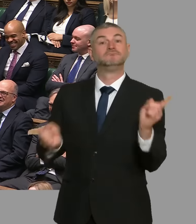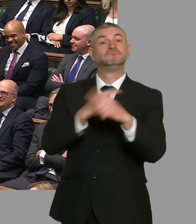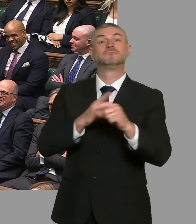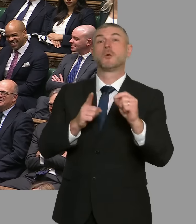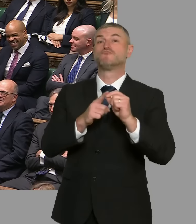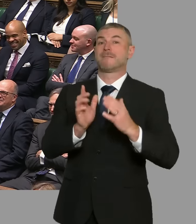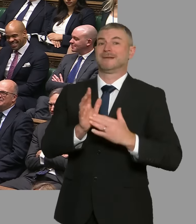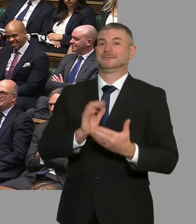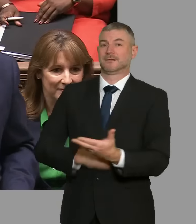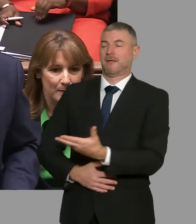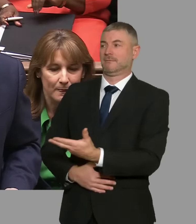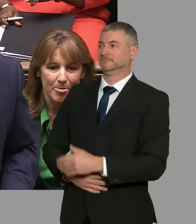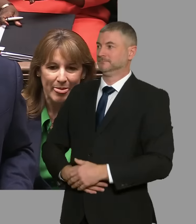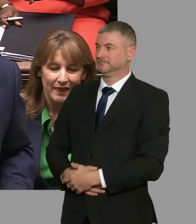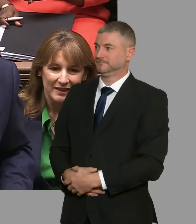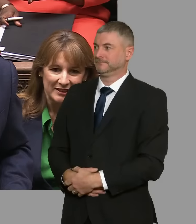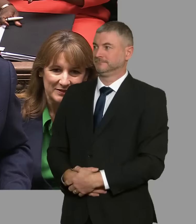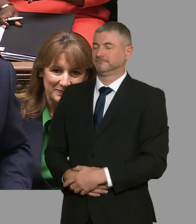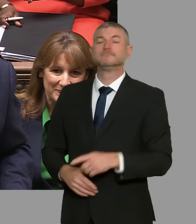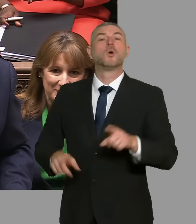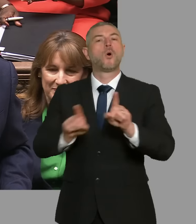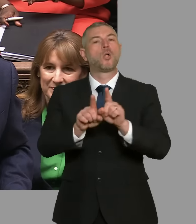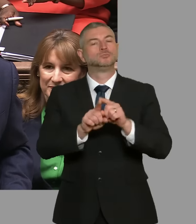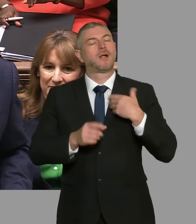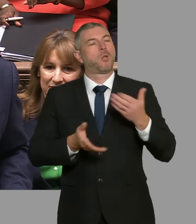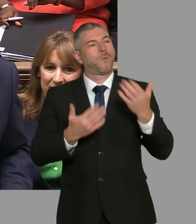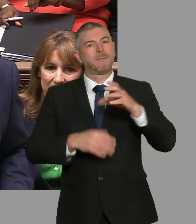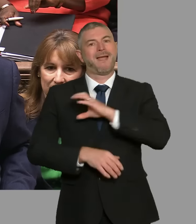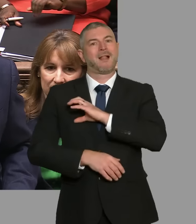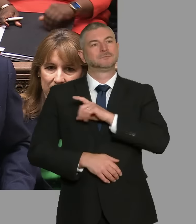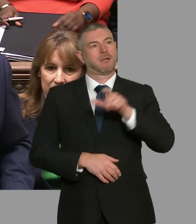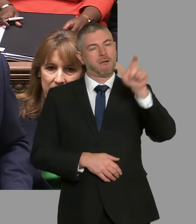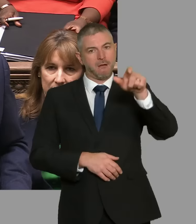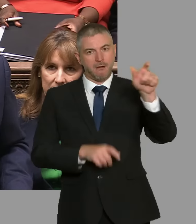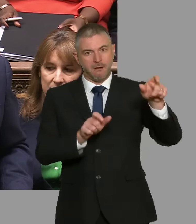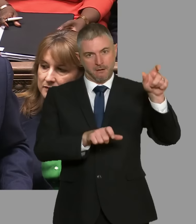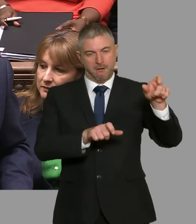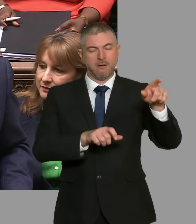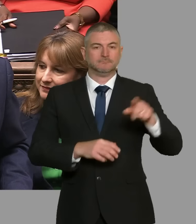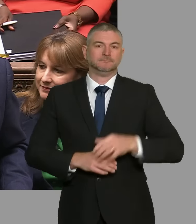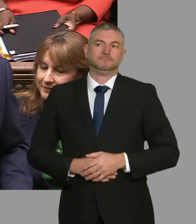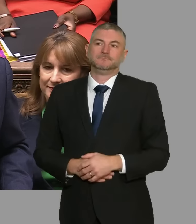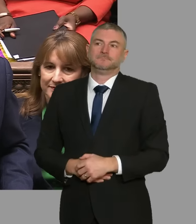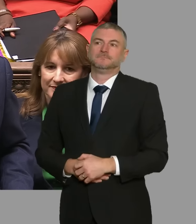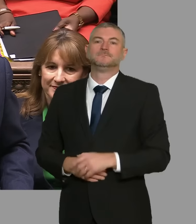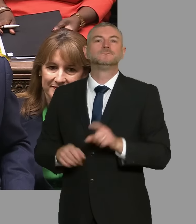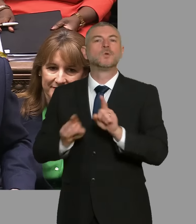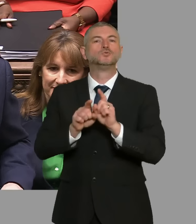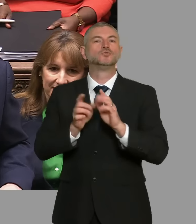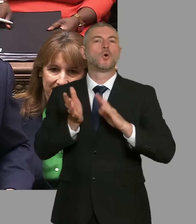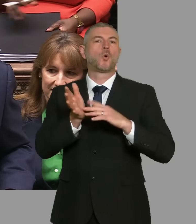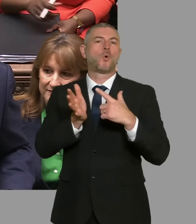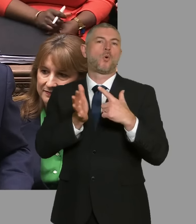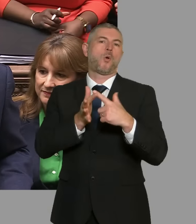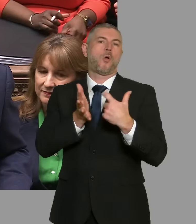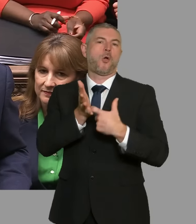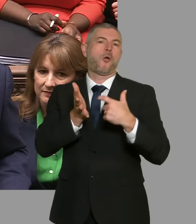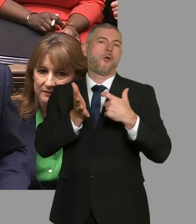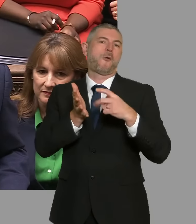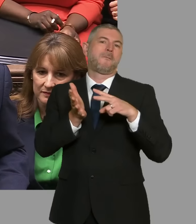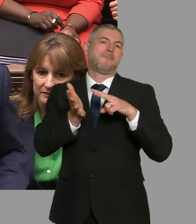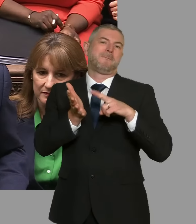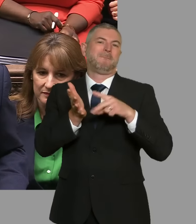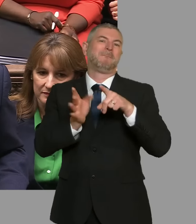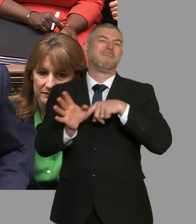Speaker? And can I also welcome Mervyn Kirsch to the gallery today? He's a member of our